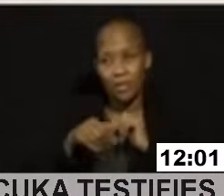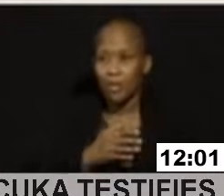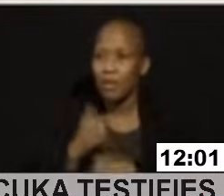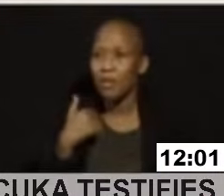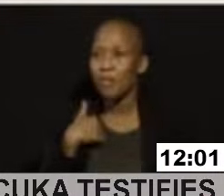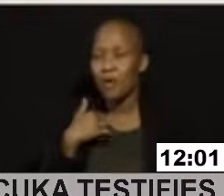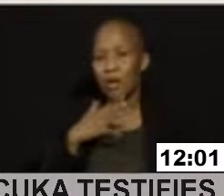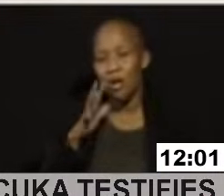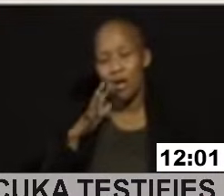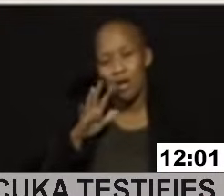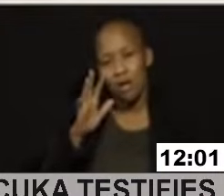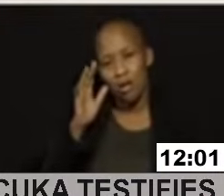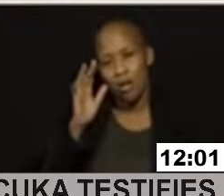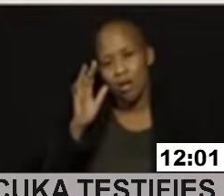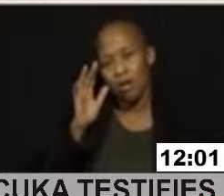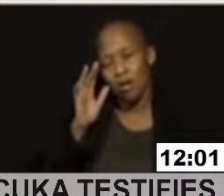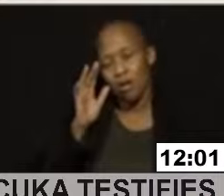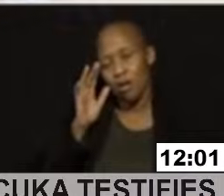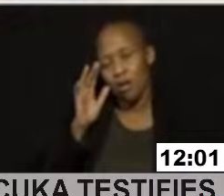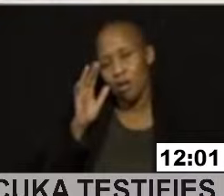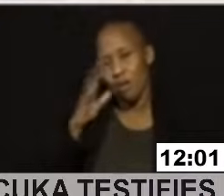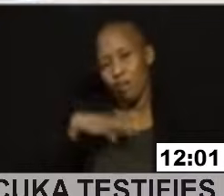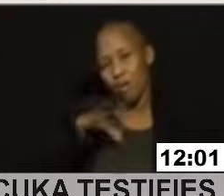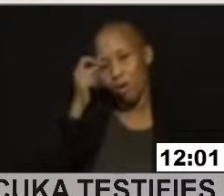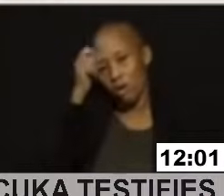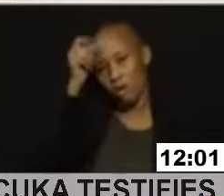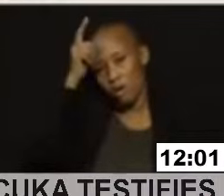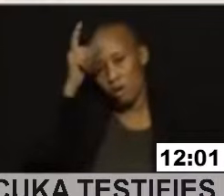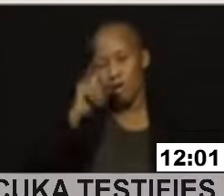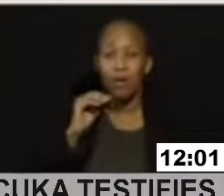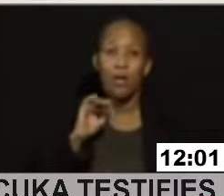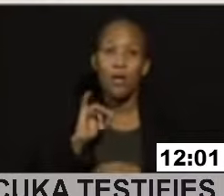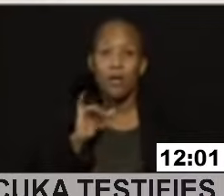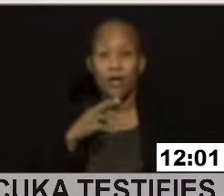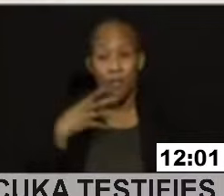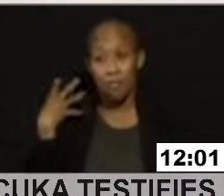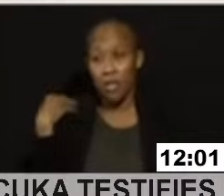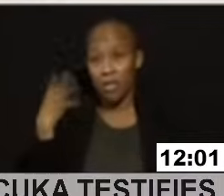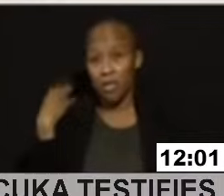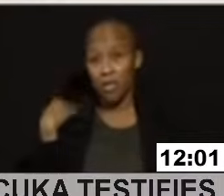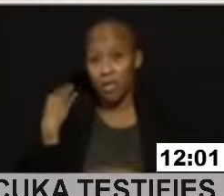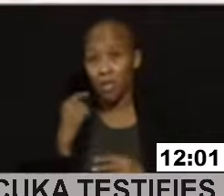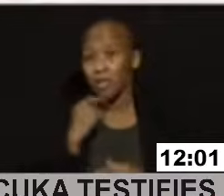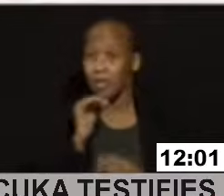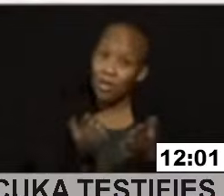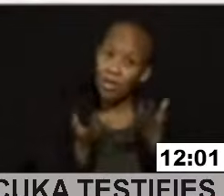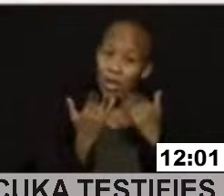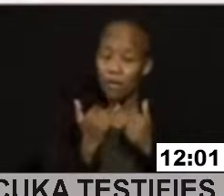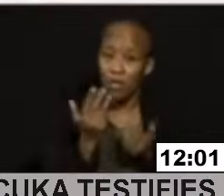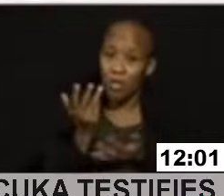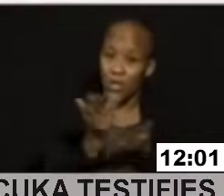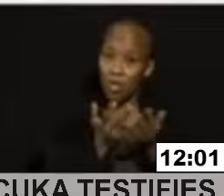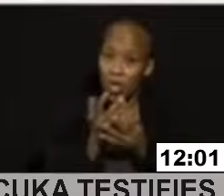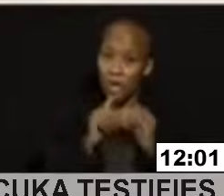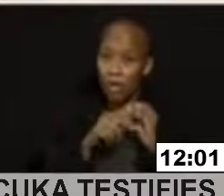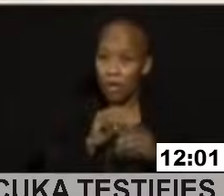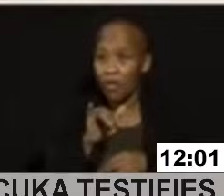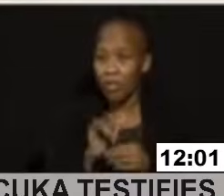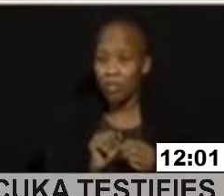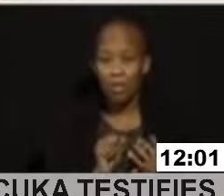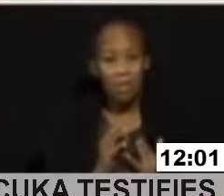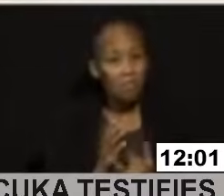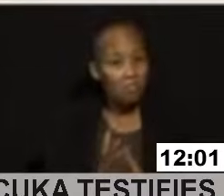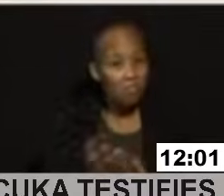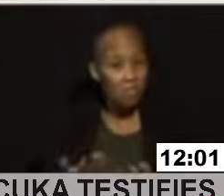to interference if the Minister were to say, let's talk about this? No. No. Thank you. In fact,